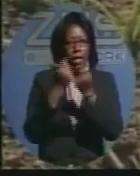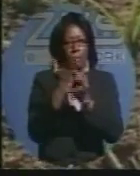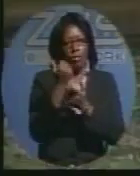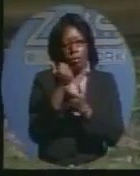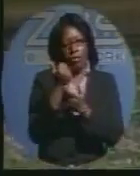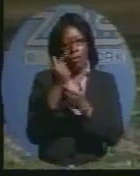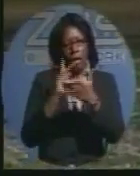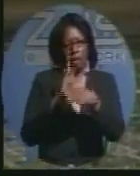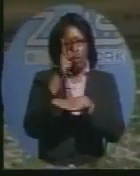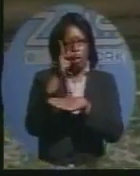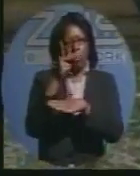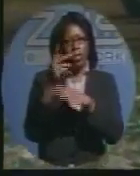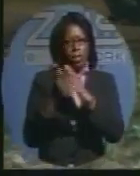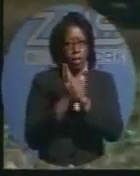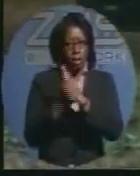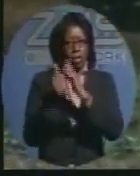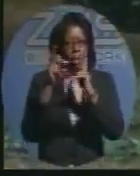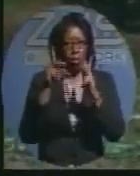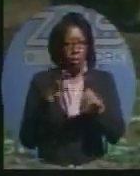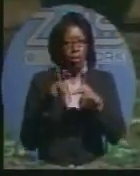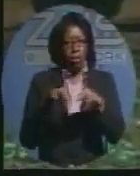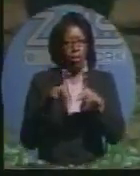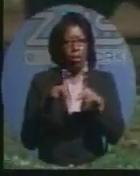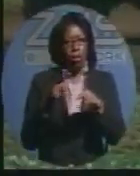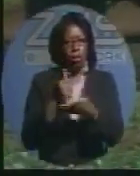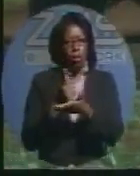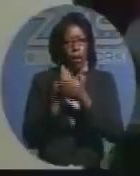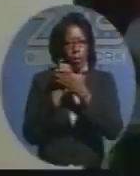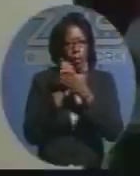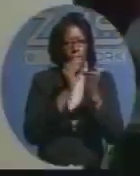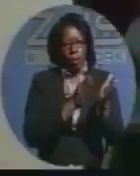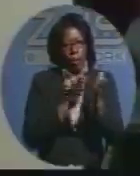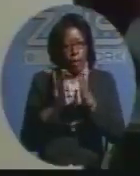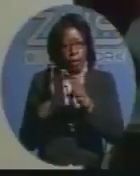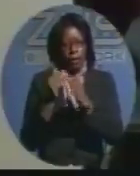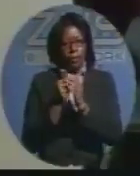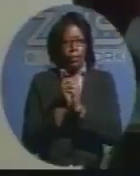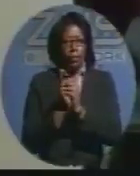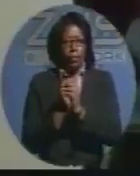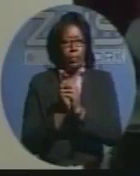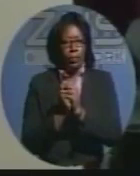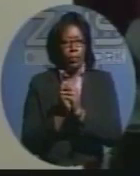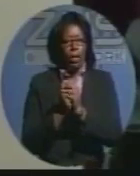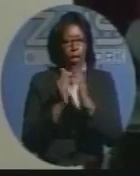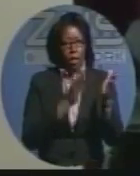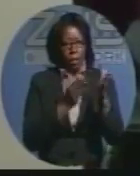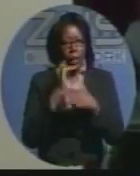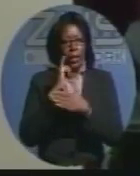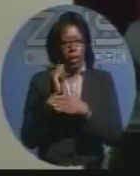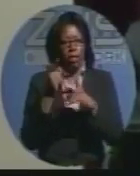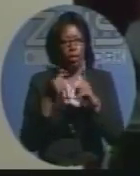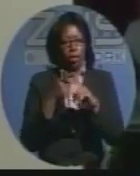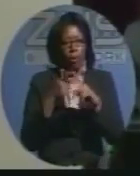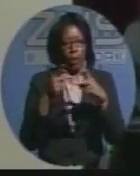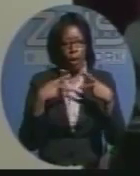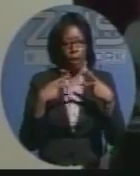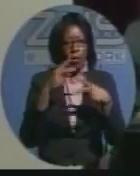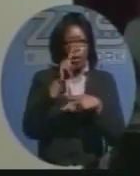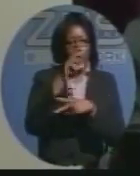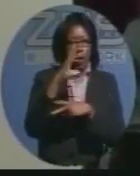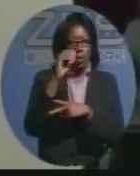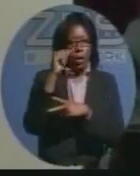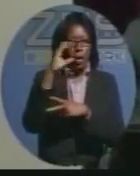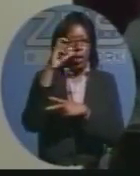agricultural experts to lend their expertise in mapping out a plan of action. What the plan is to set aside 200 acres of